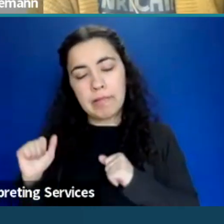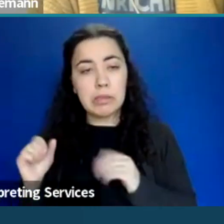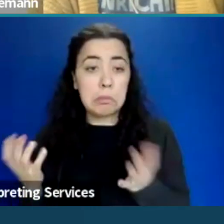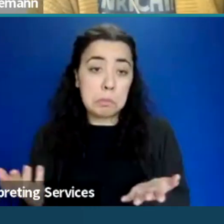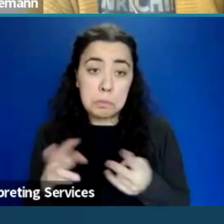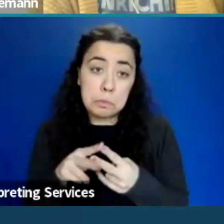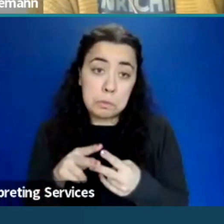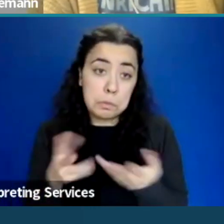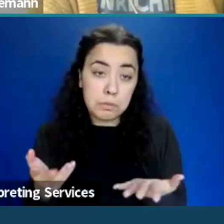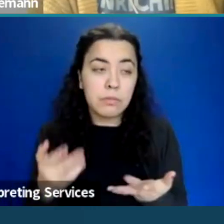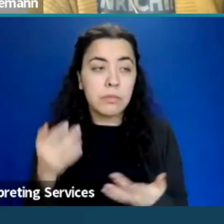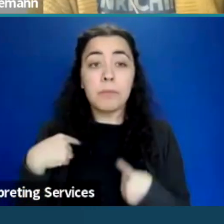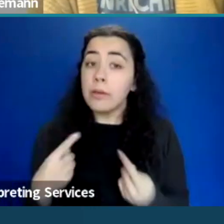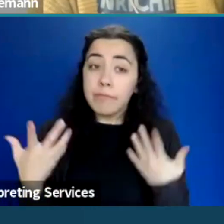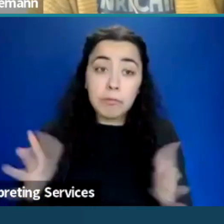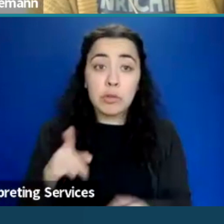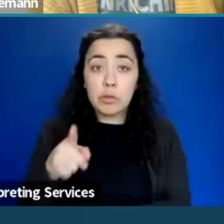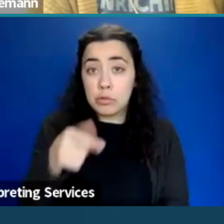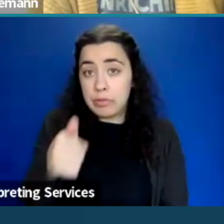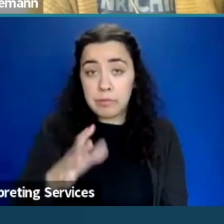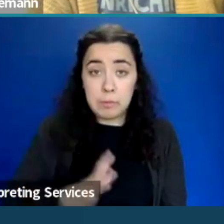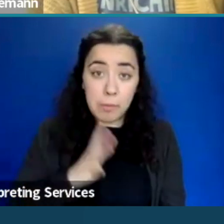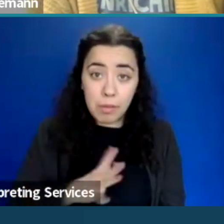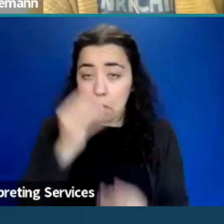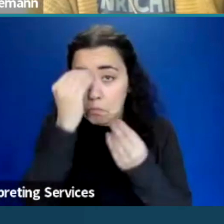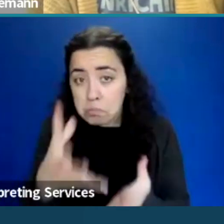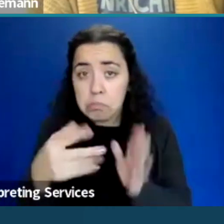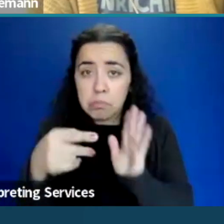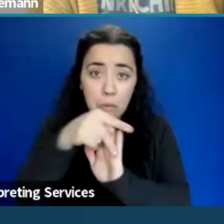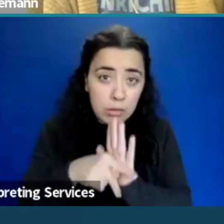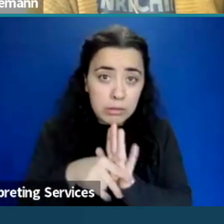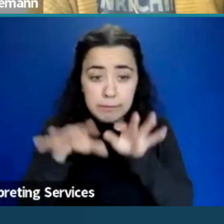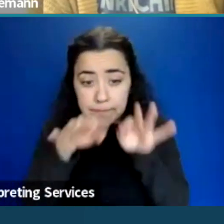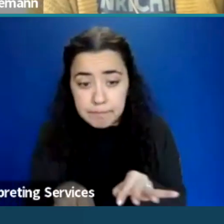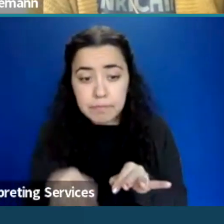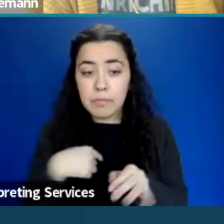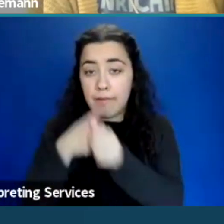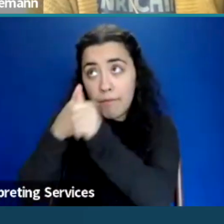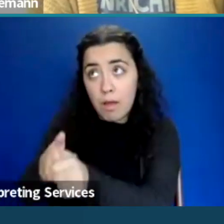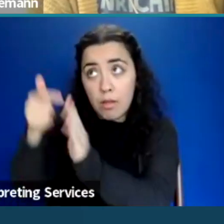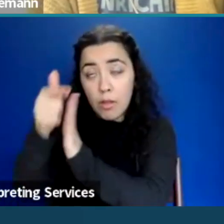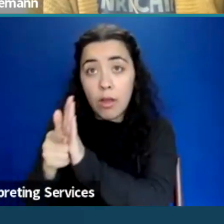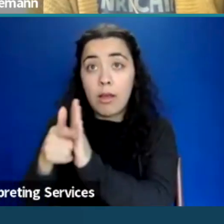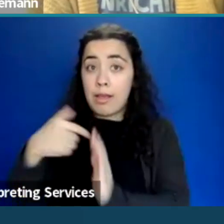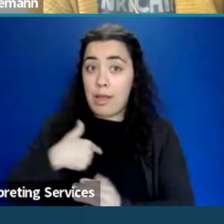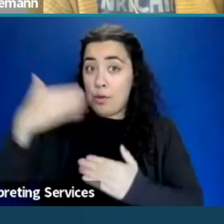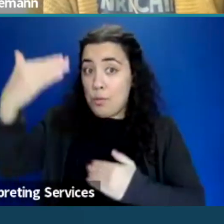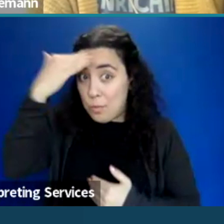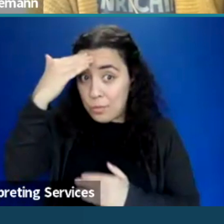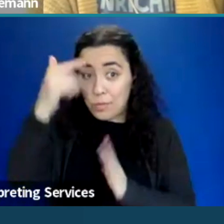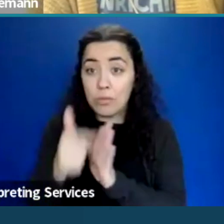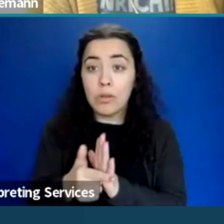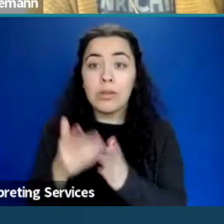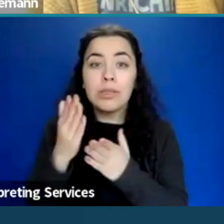point, you've been polite, you've stated your policy, you stated that you follow the law and that you know the law. That's the other key piece, because a lot of people get